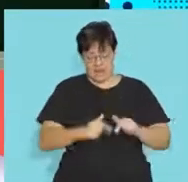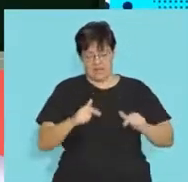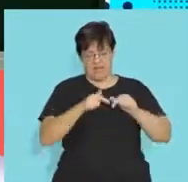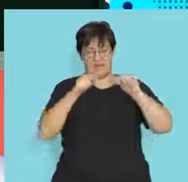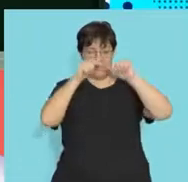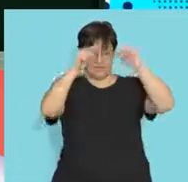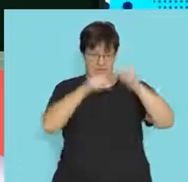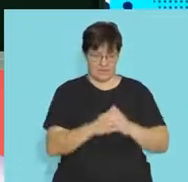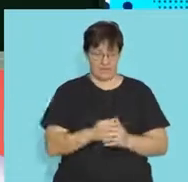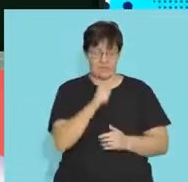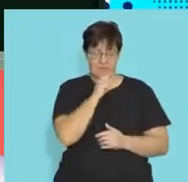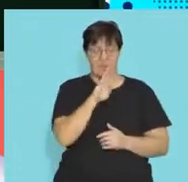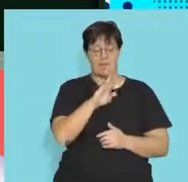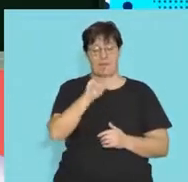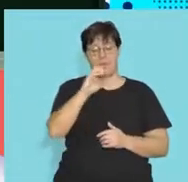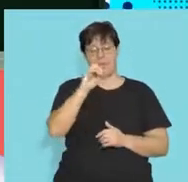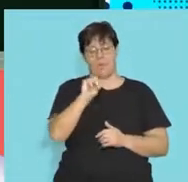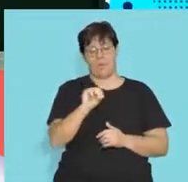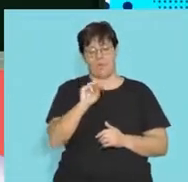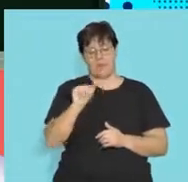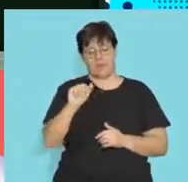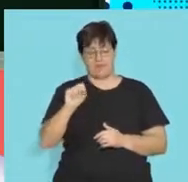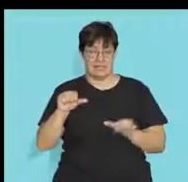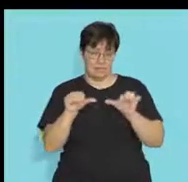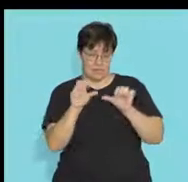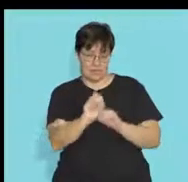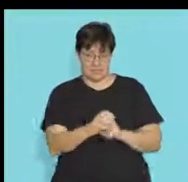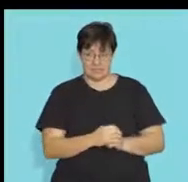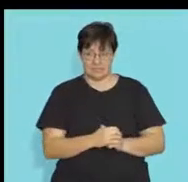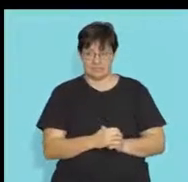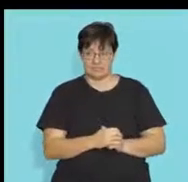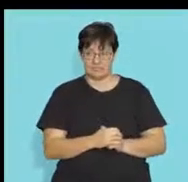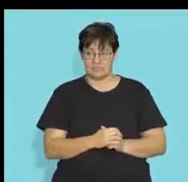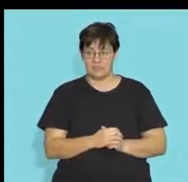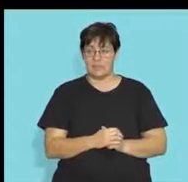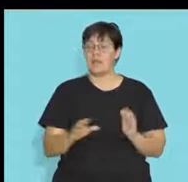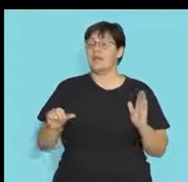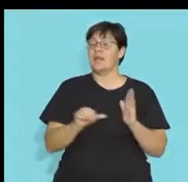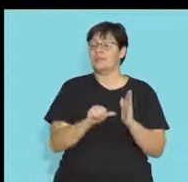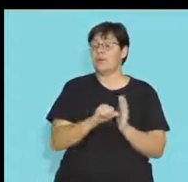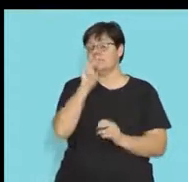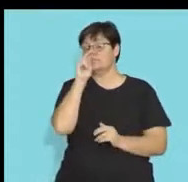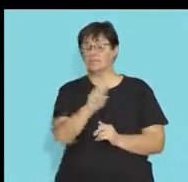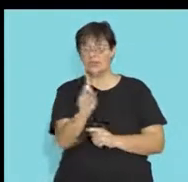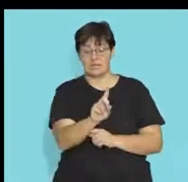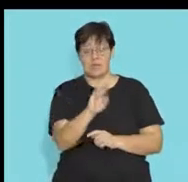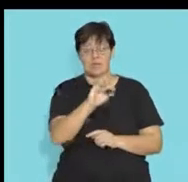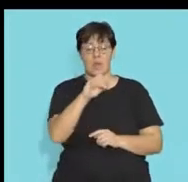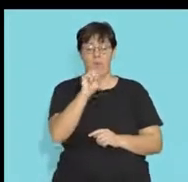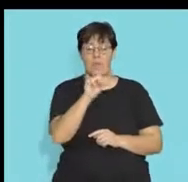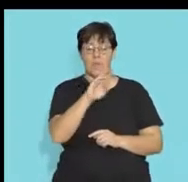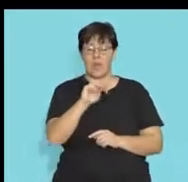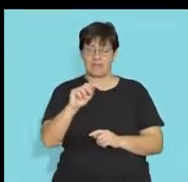level, which essentially is the biomass measured. What's important to recognize is that